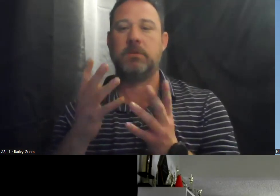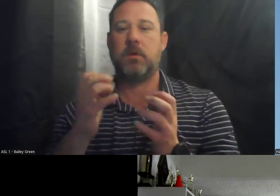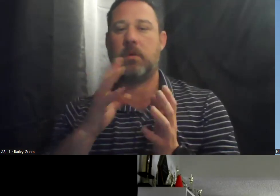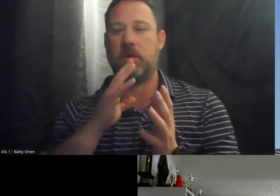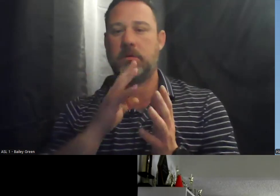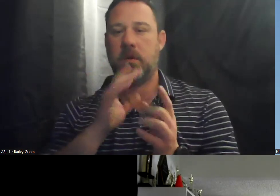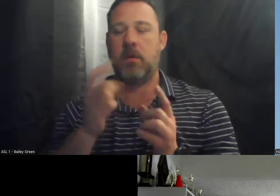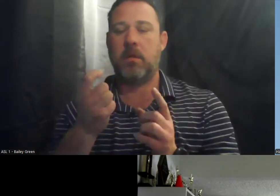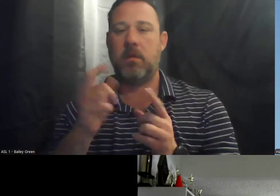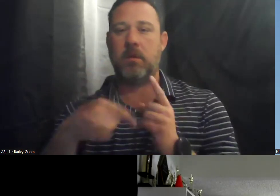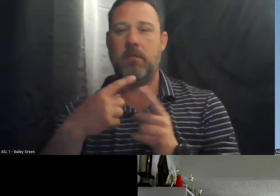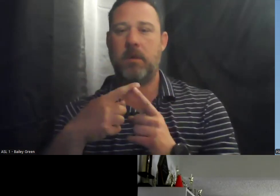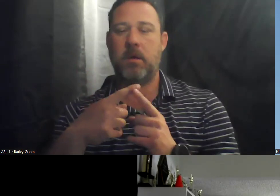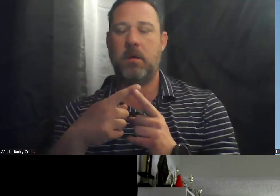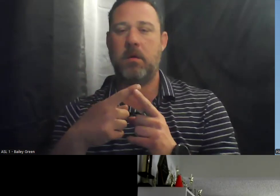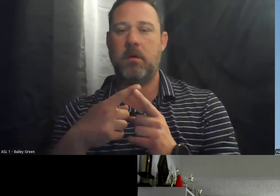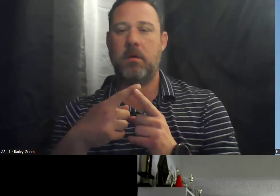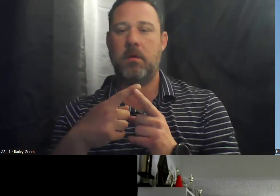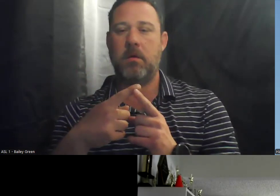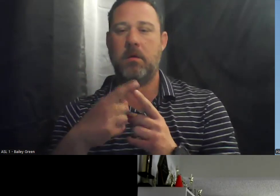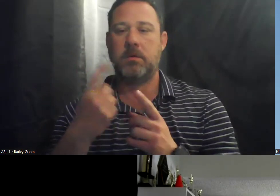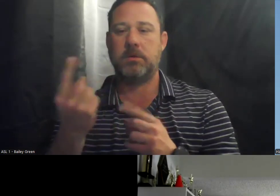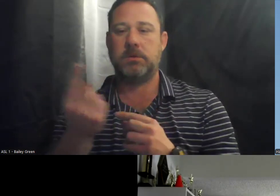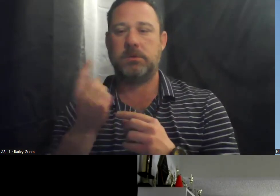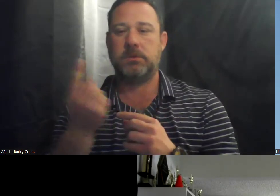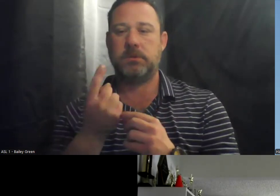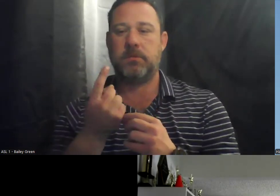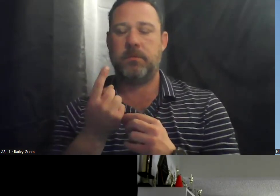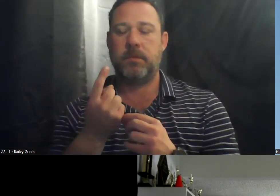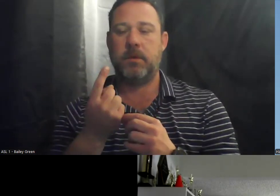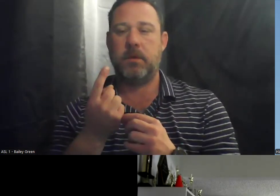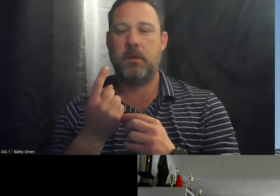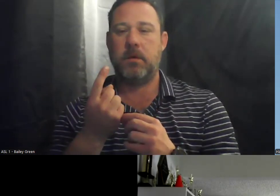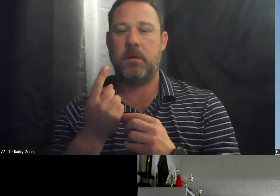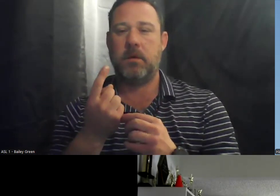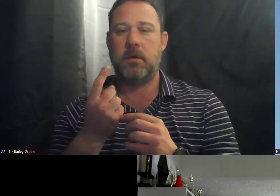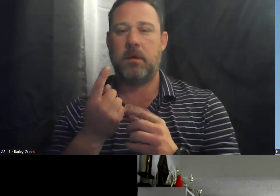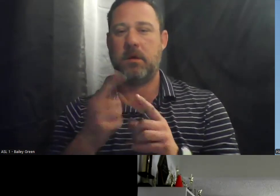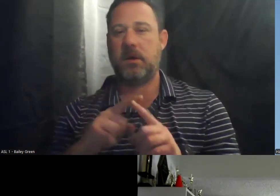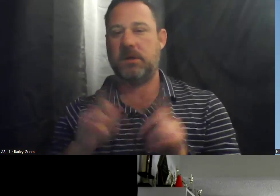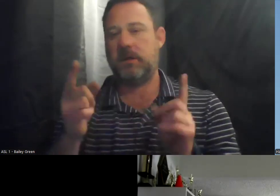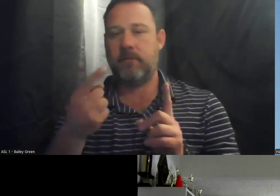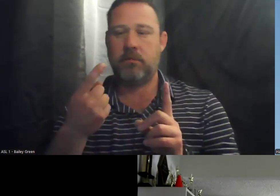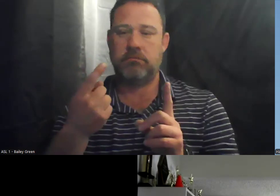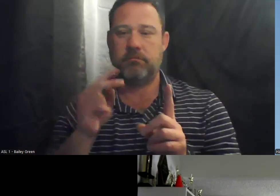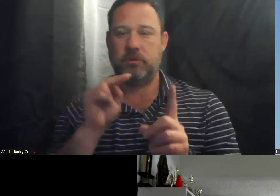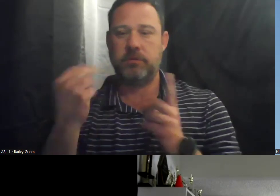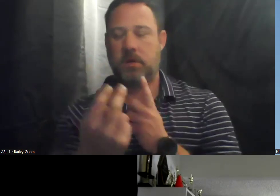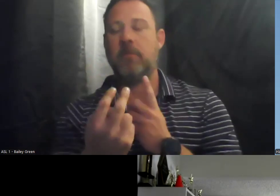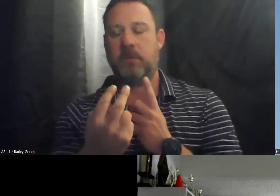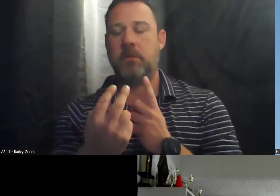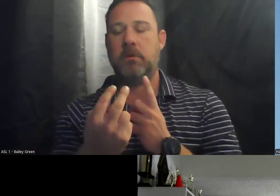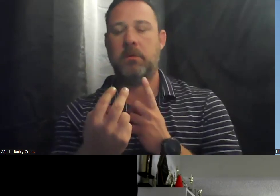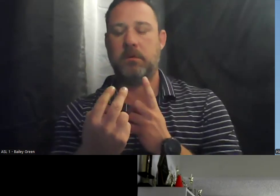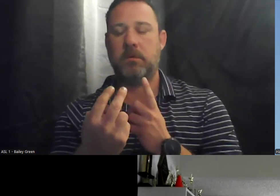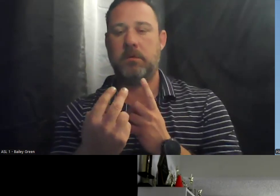talk a little bit about something that's a little bit of a different spin on things, and that